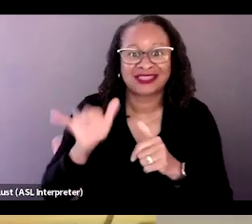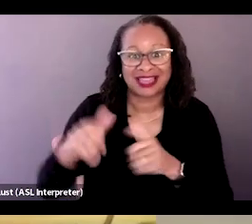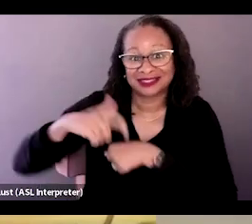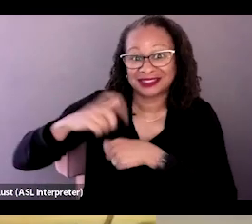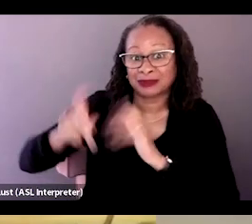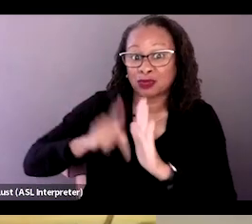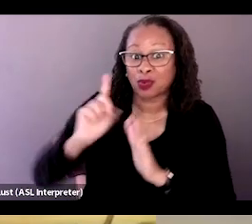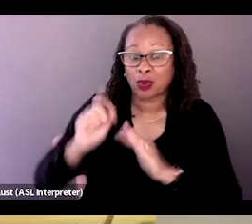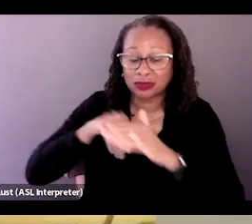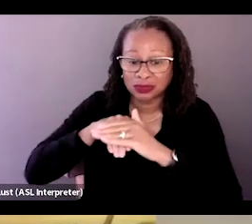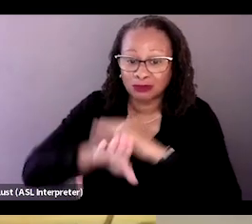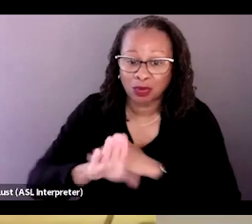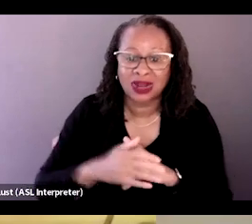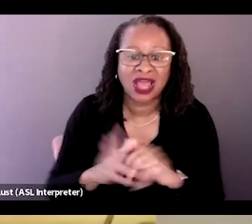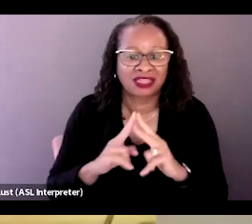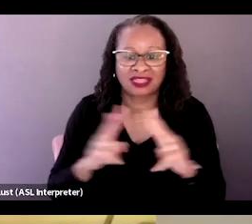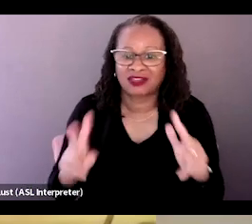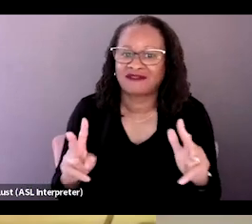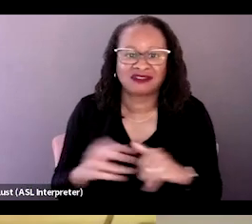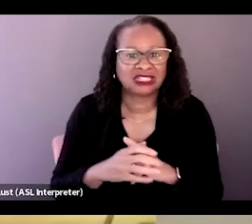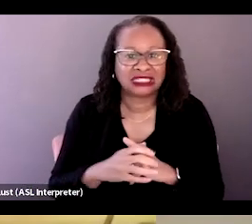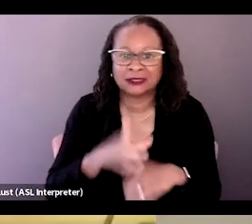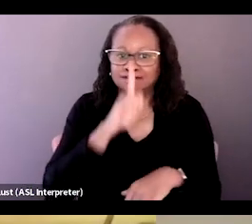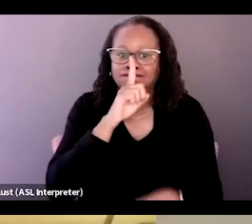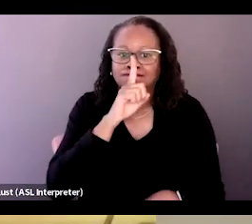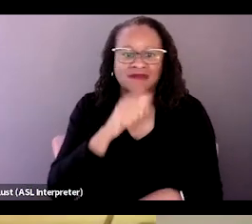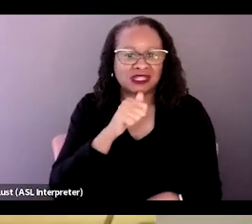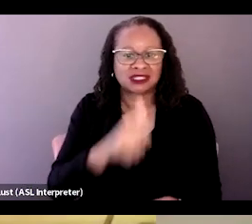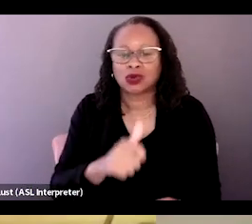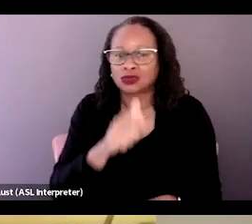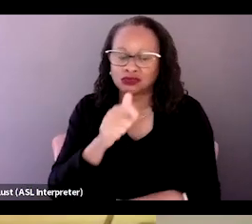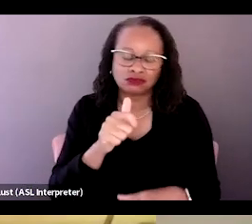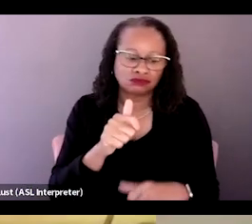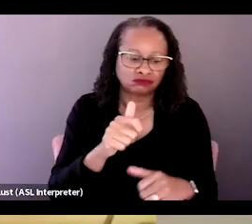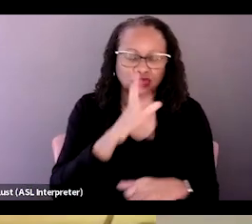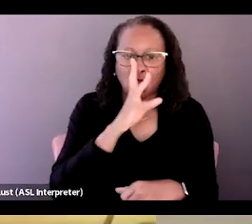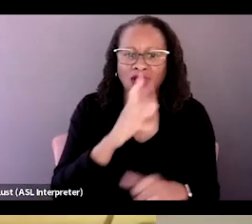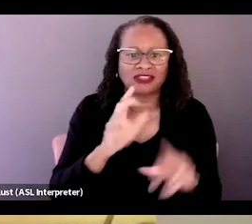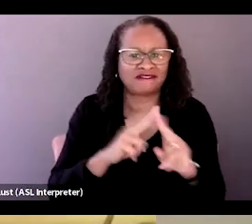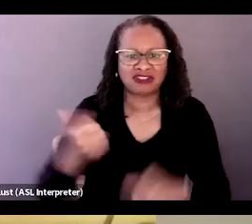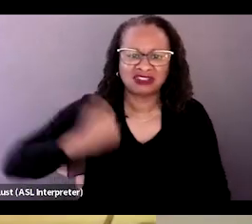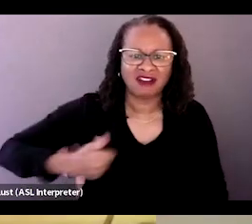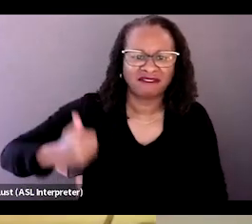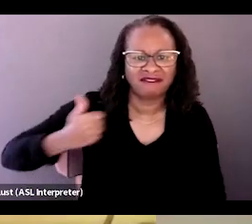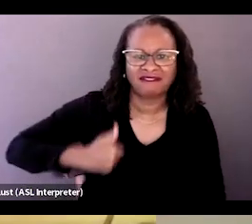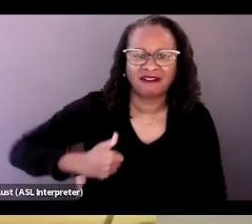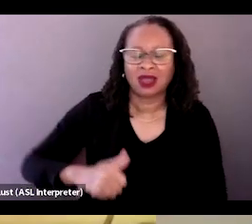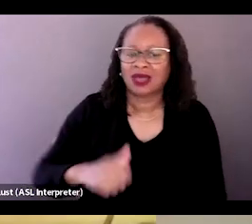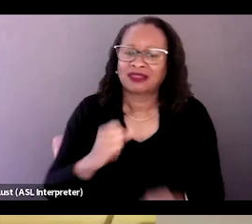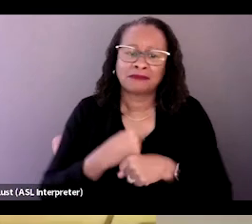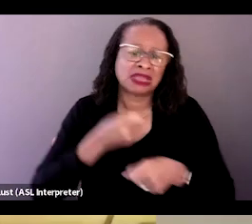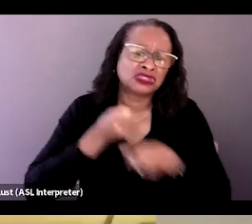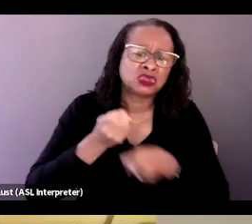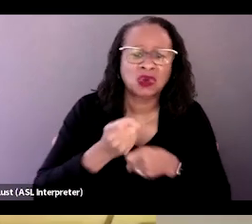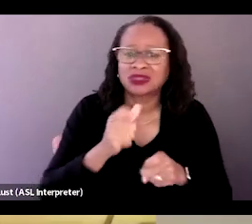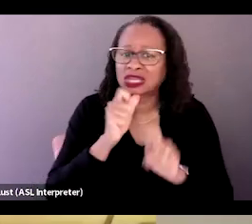they're very, like, they don't talk. They're very tough, and they don't want to talk. They just make jokes. They don't go deep